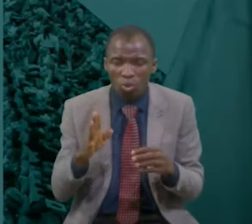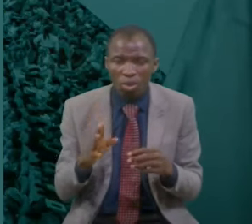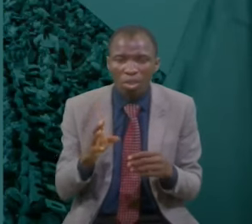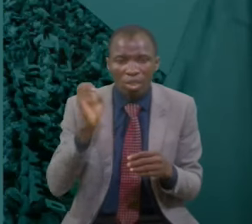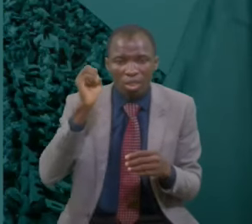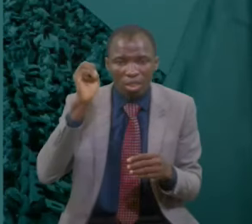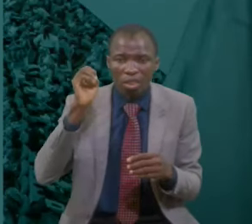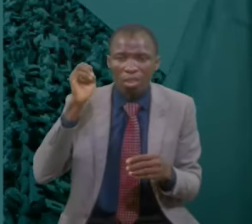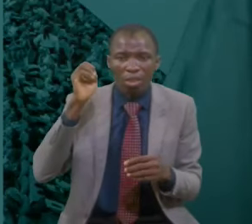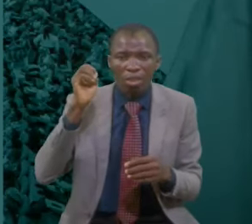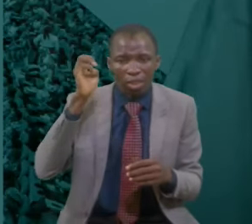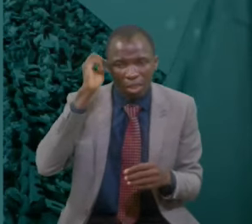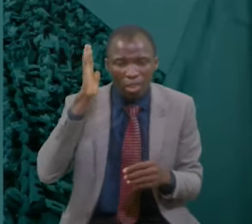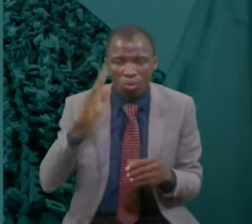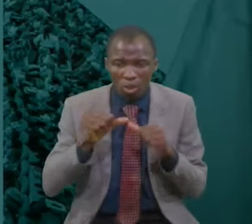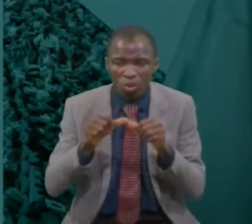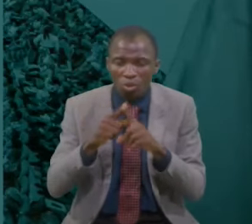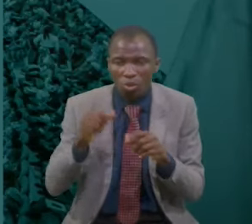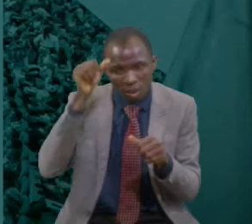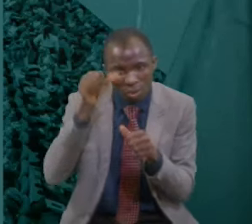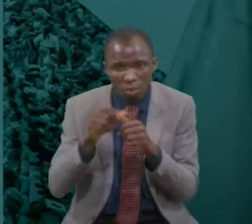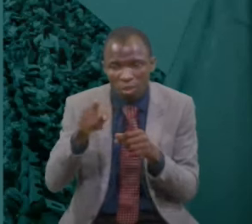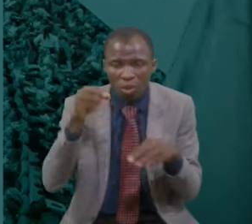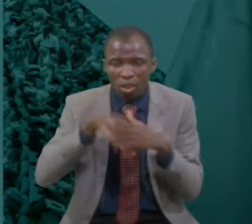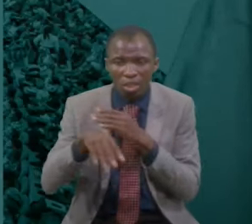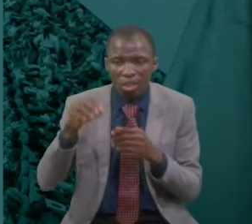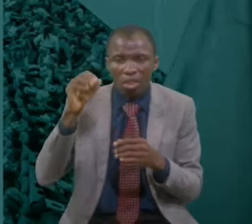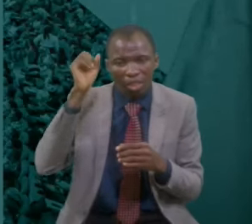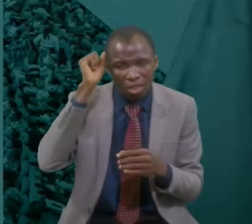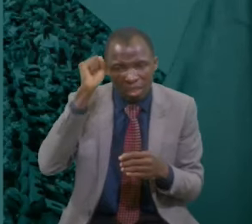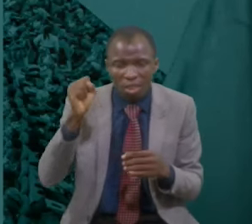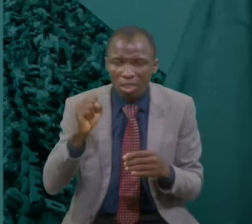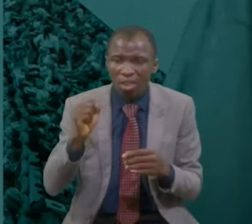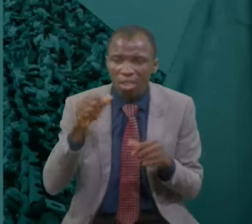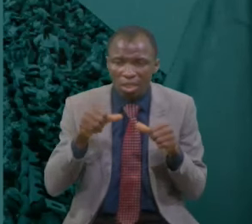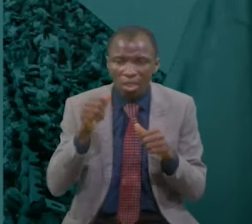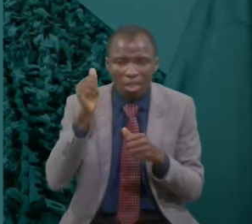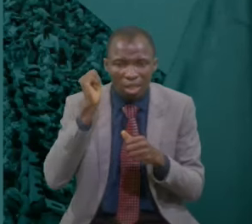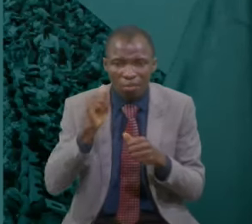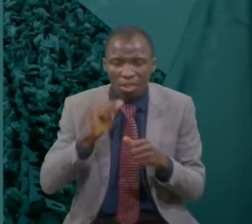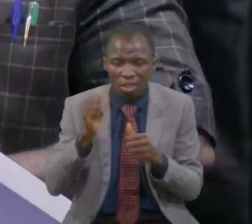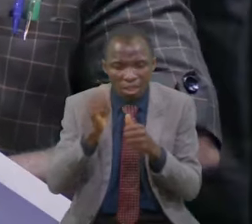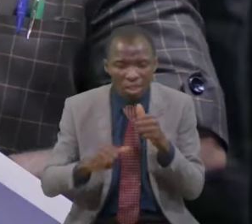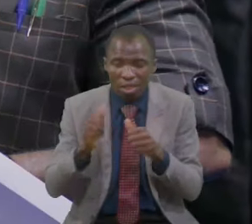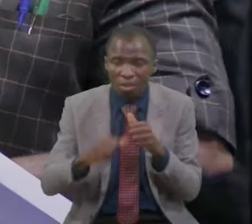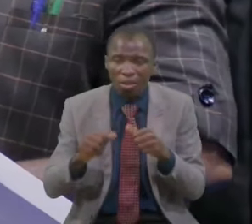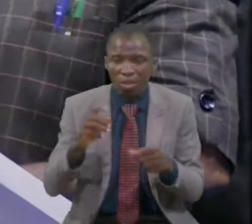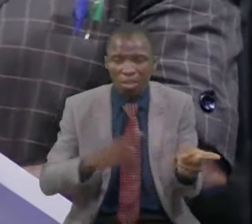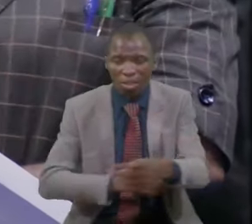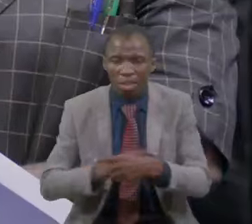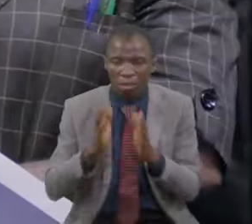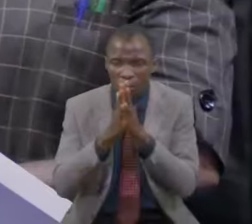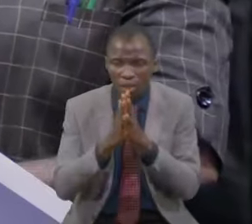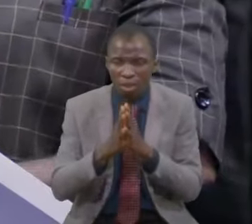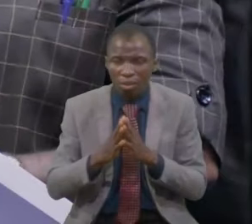daily prayers as he prays. So please make up your mind to reciprocate this wonderful